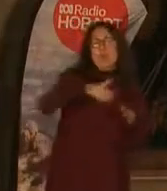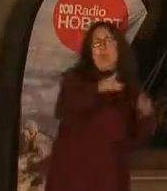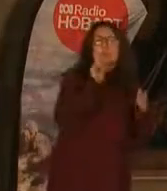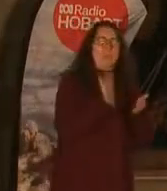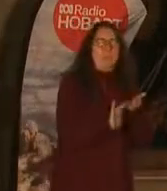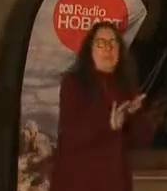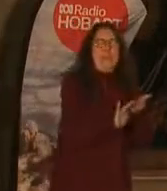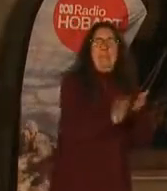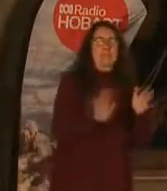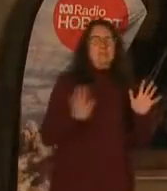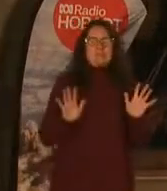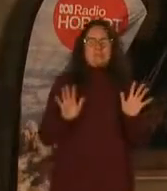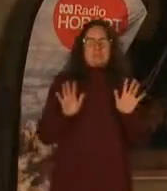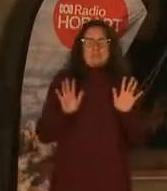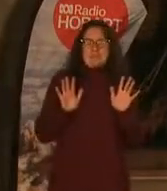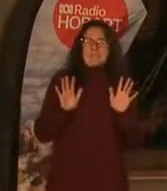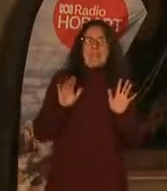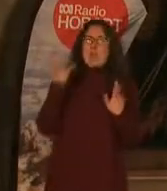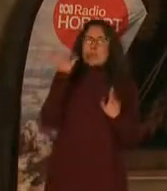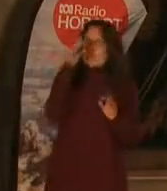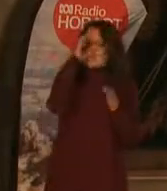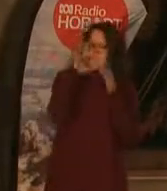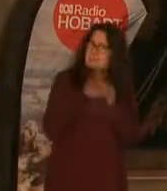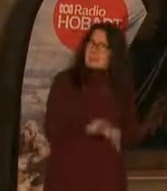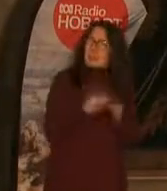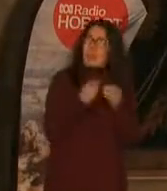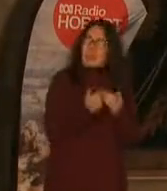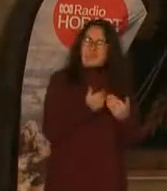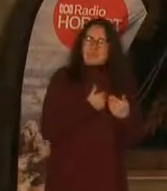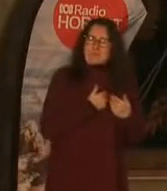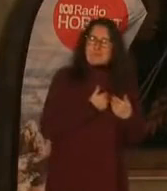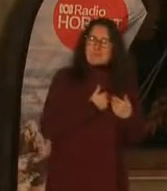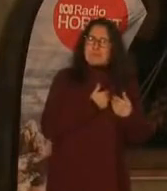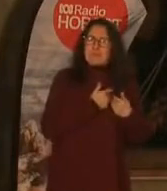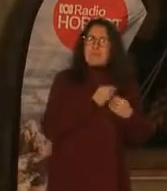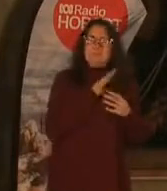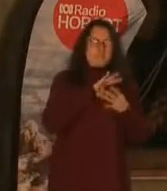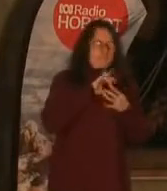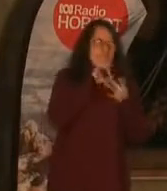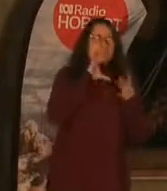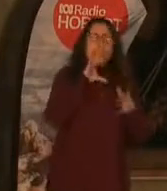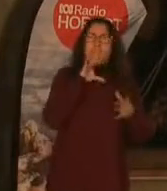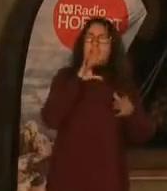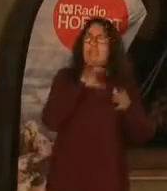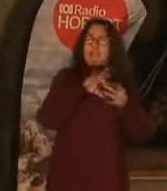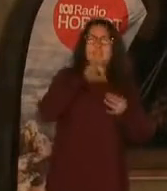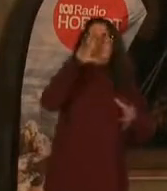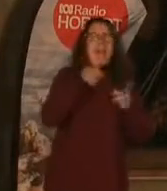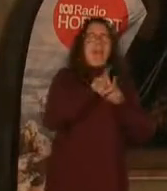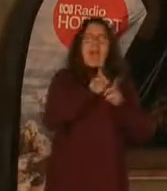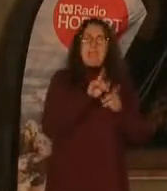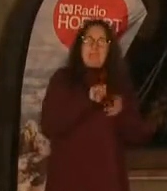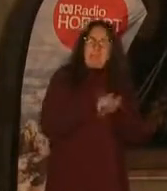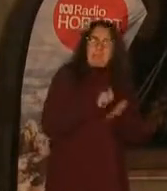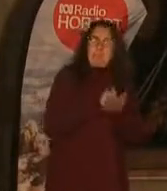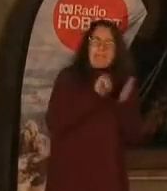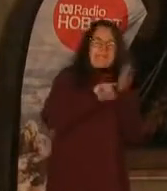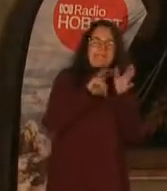like intangible, sacred feeling and things like that. And I think that's a little bit of a limitation of science